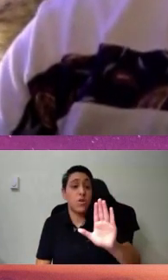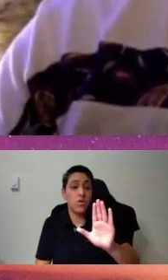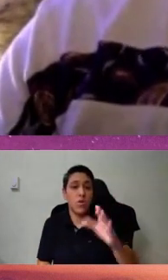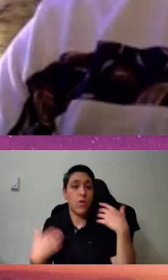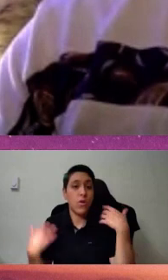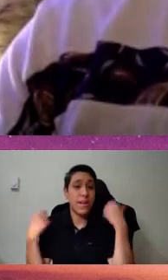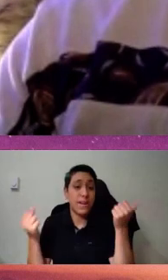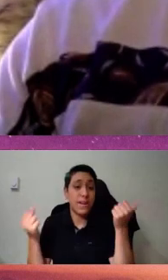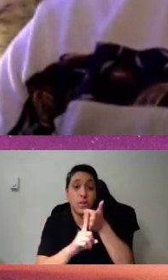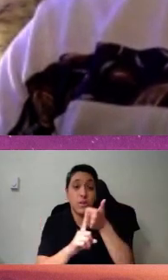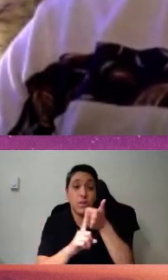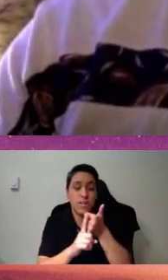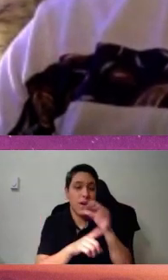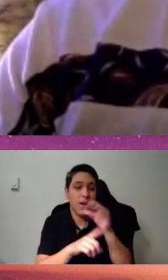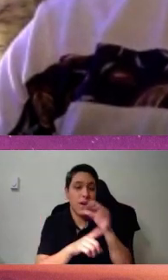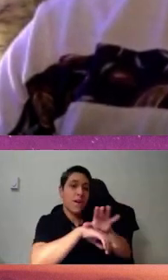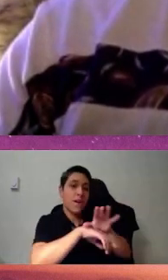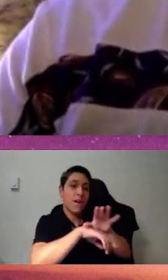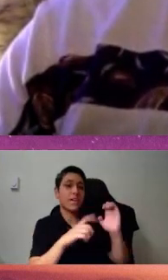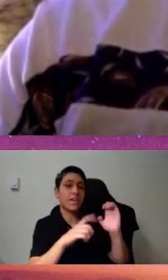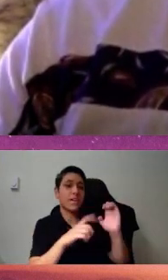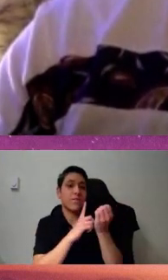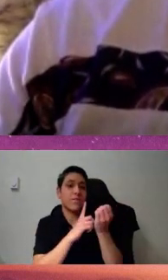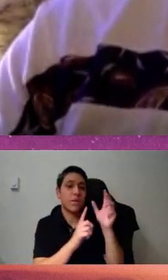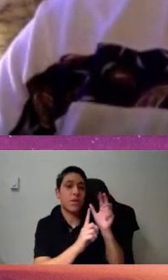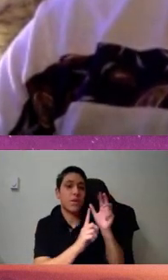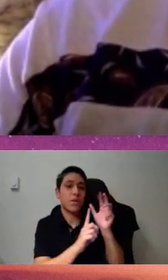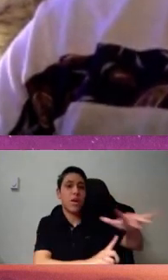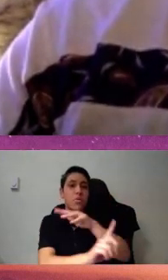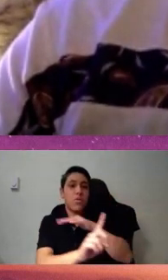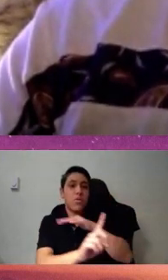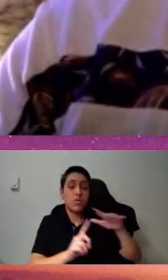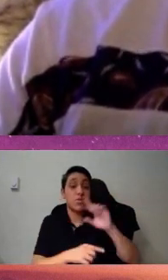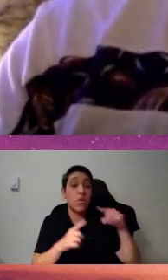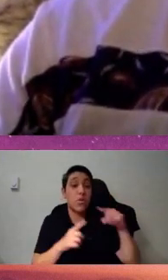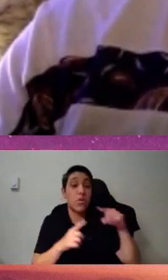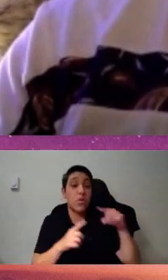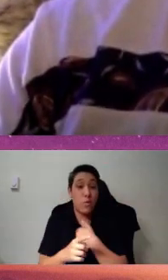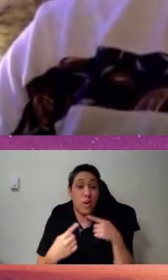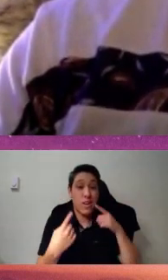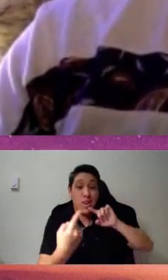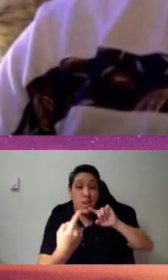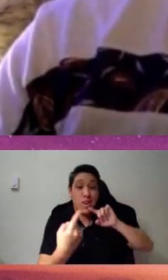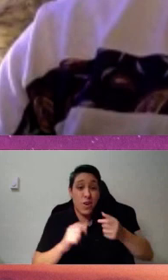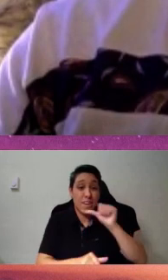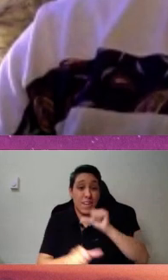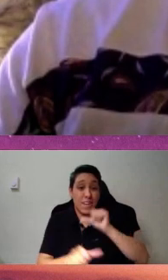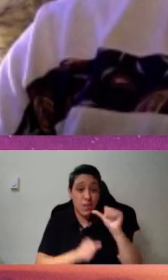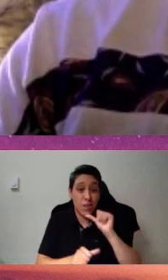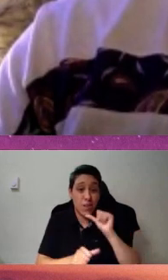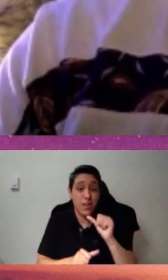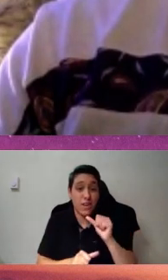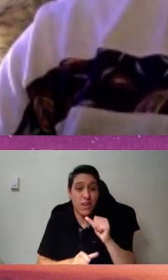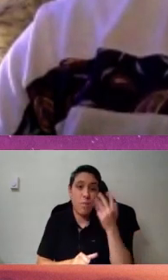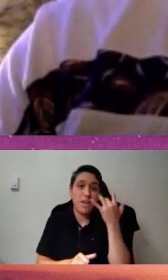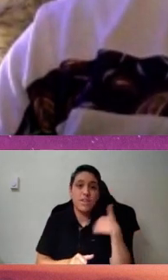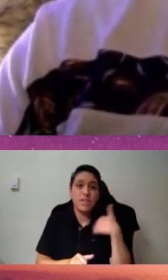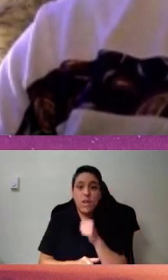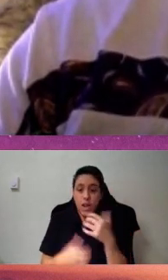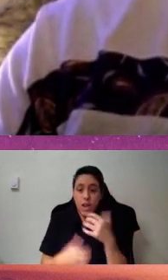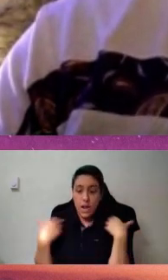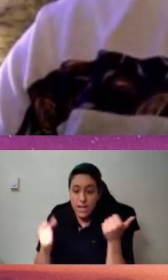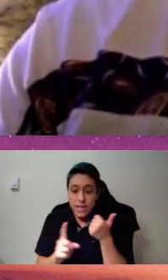work. Because when we harm one another by decentering focus on our own healing, we're actually